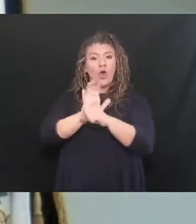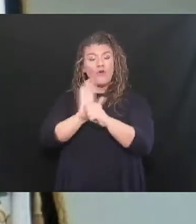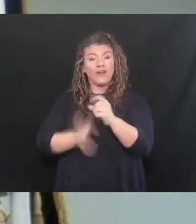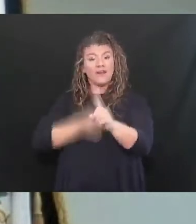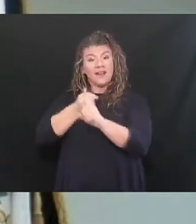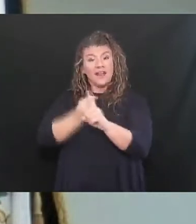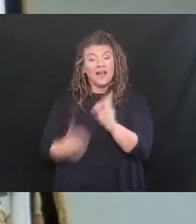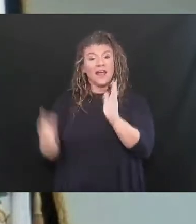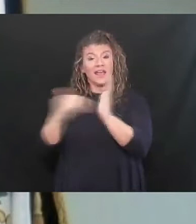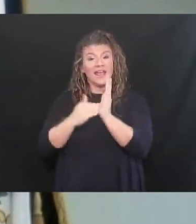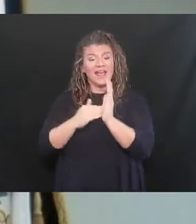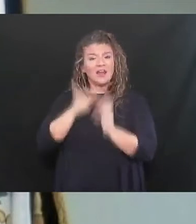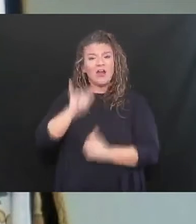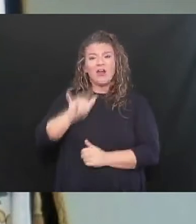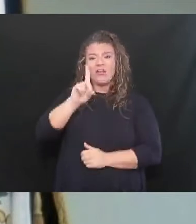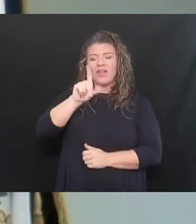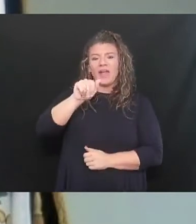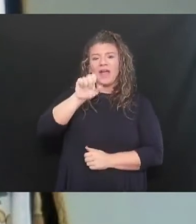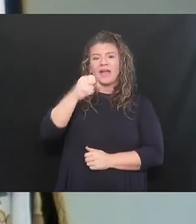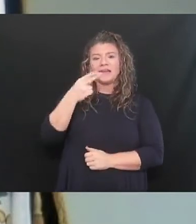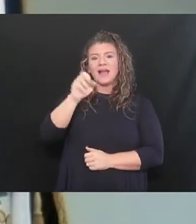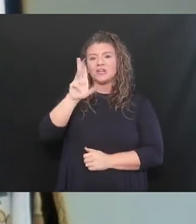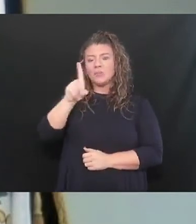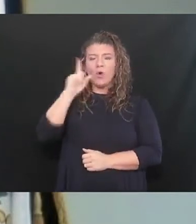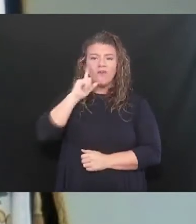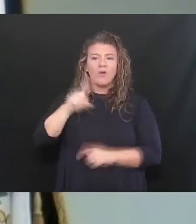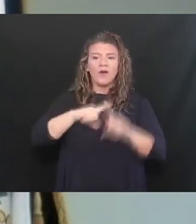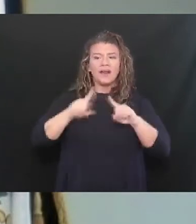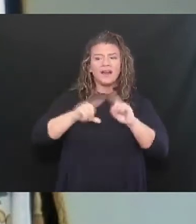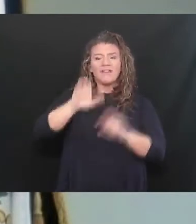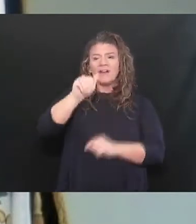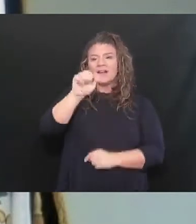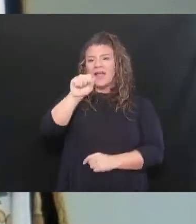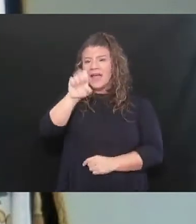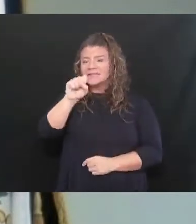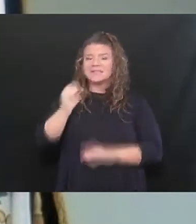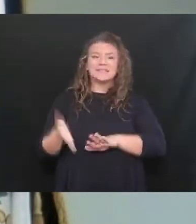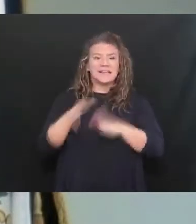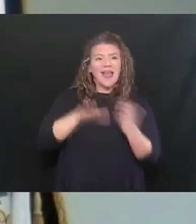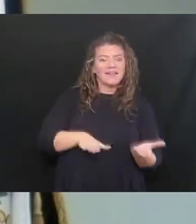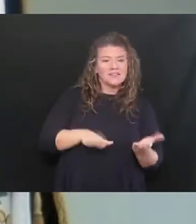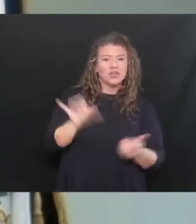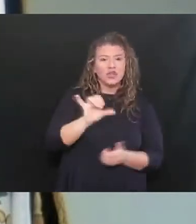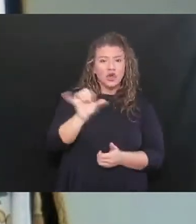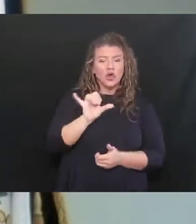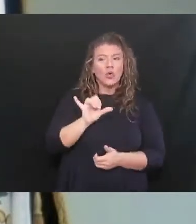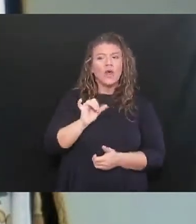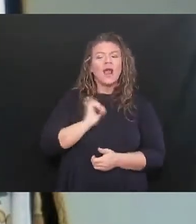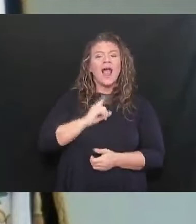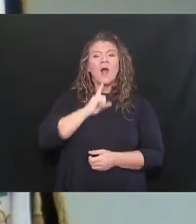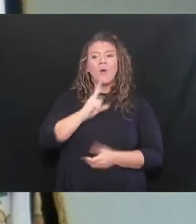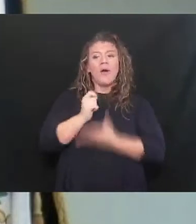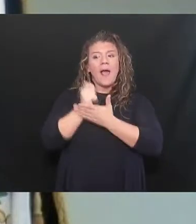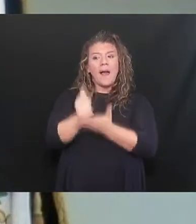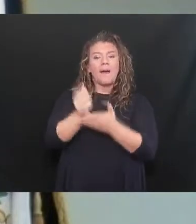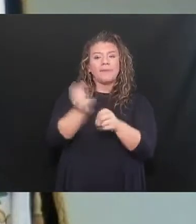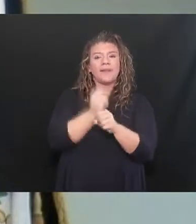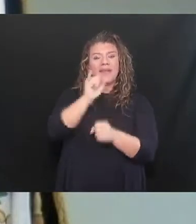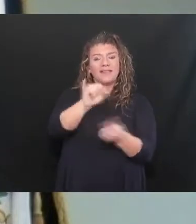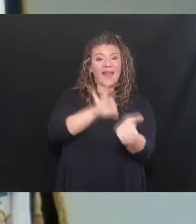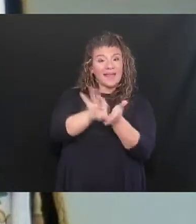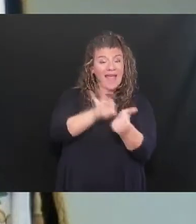dashboard in terms of cases and in terms of deaths. It's very difficult to get that count daily